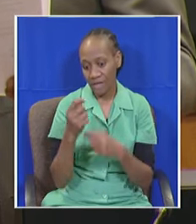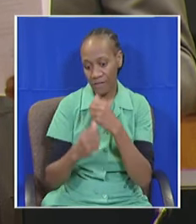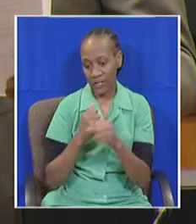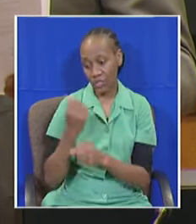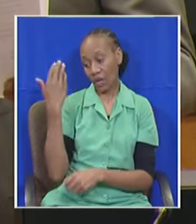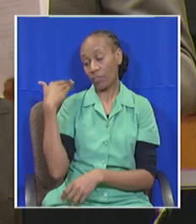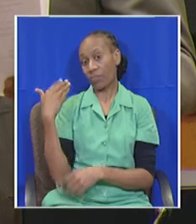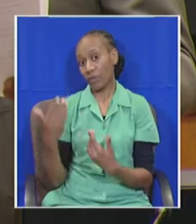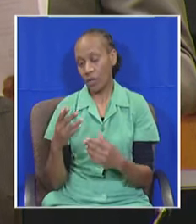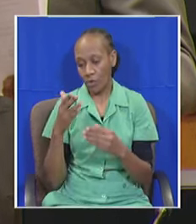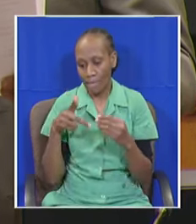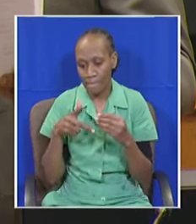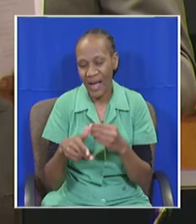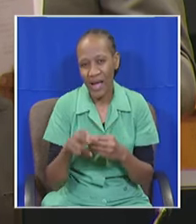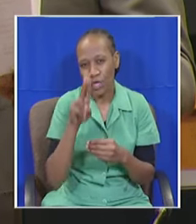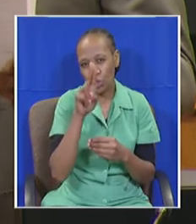year to